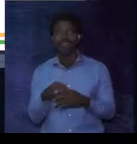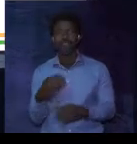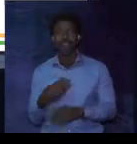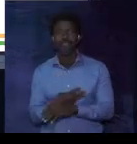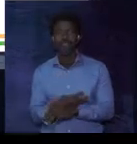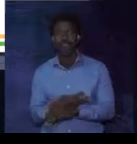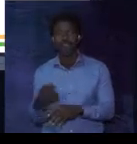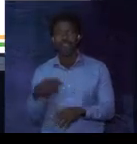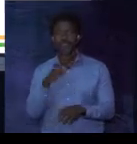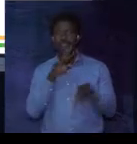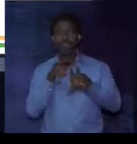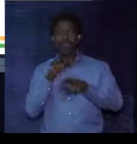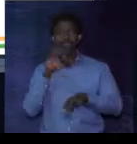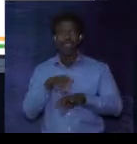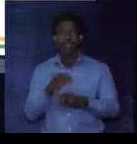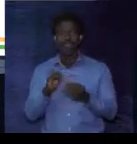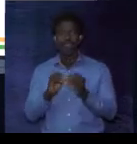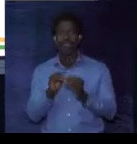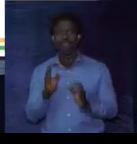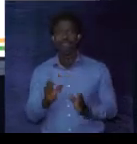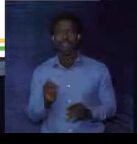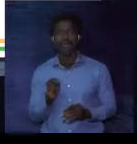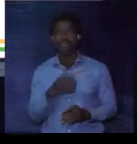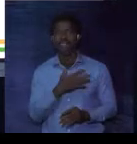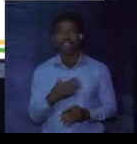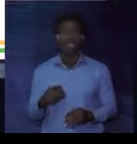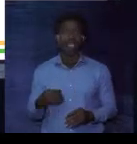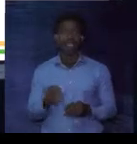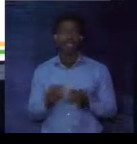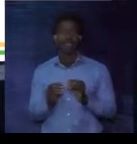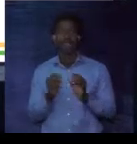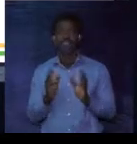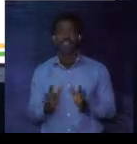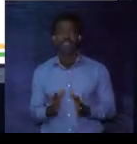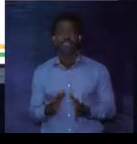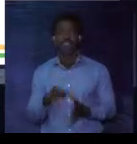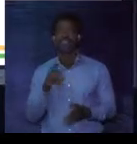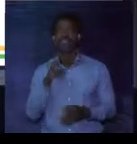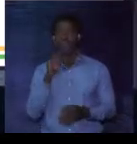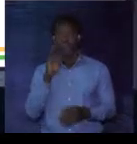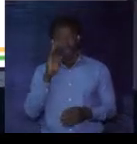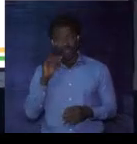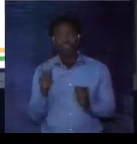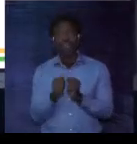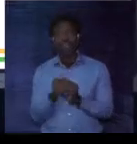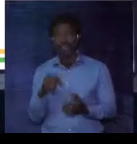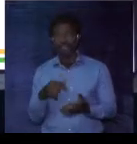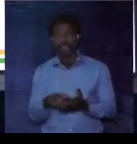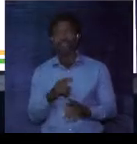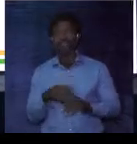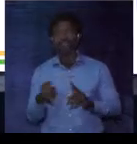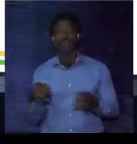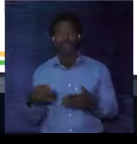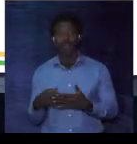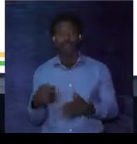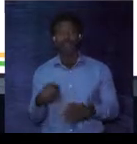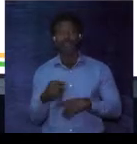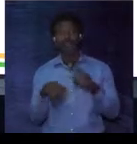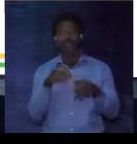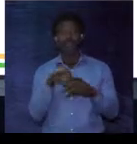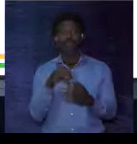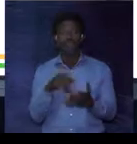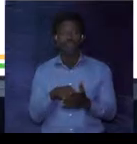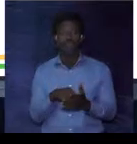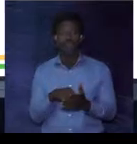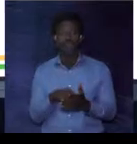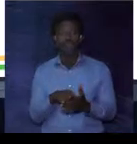system in mathematics. We'll be looking at numbers and numeration. I'm sure you're familiar with this, but before we go